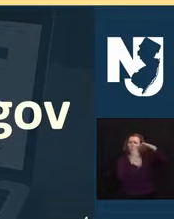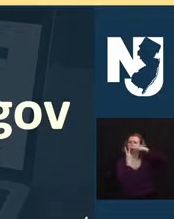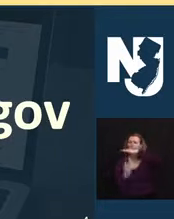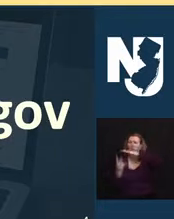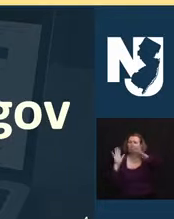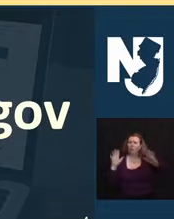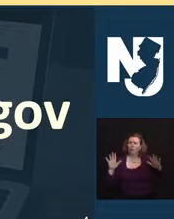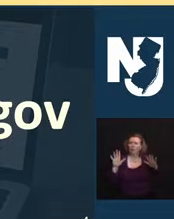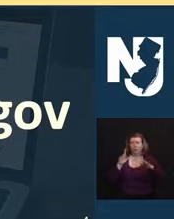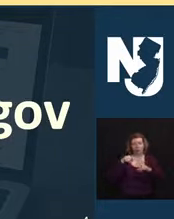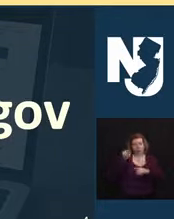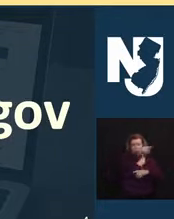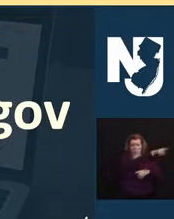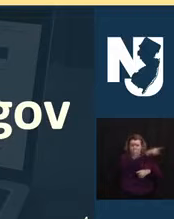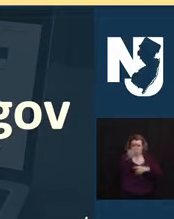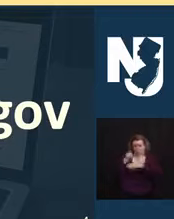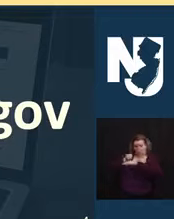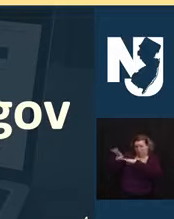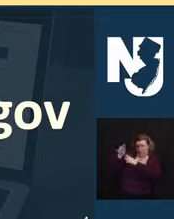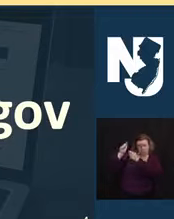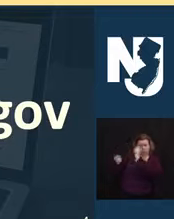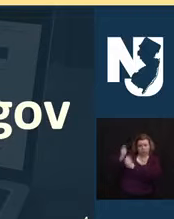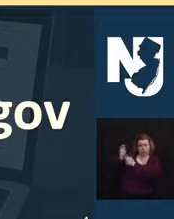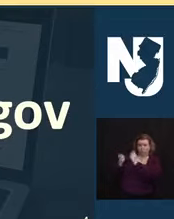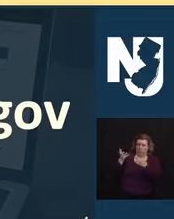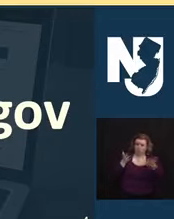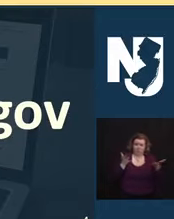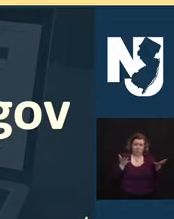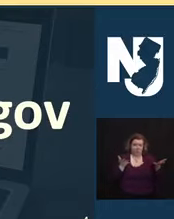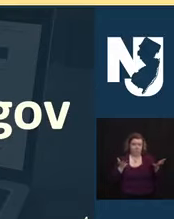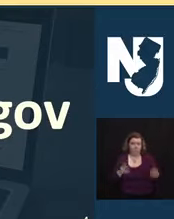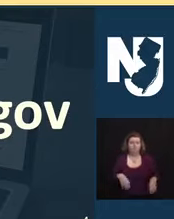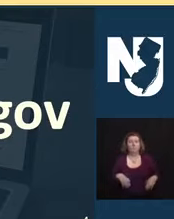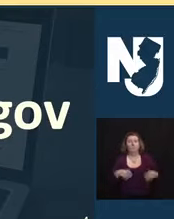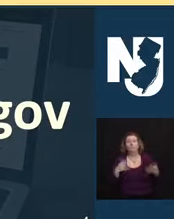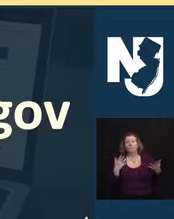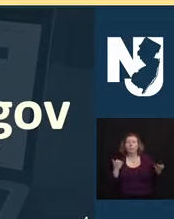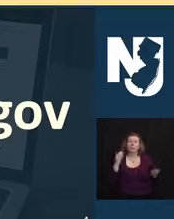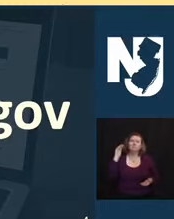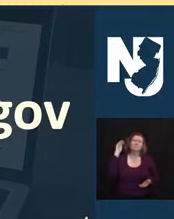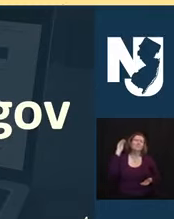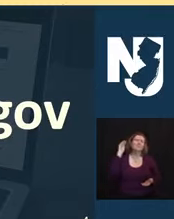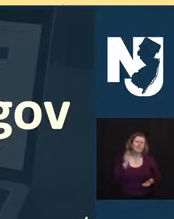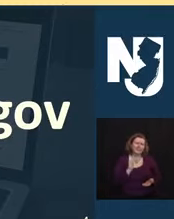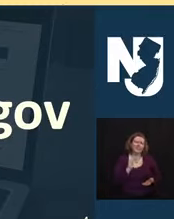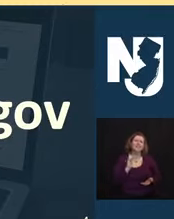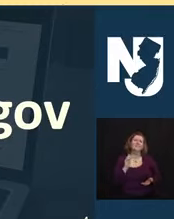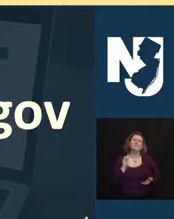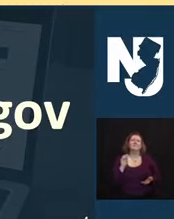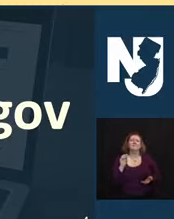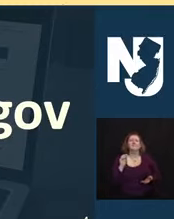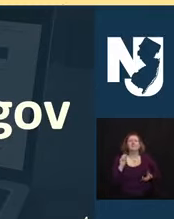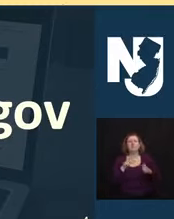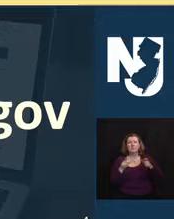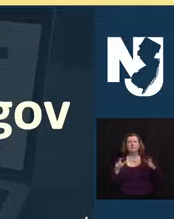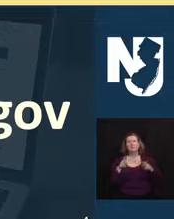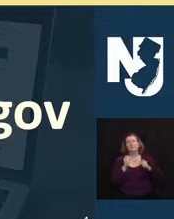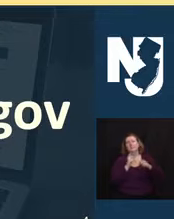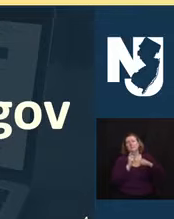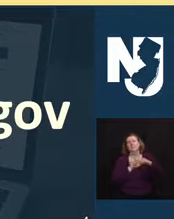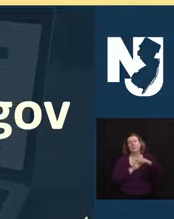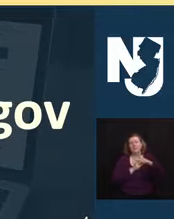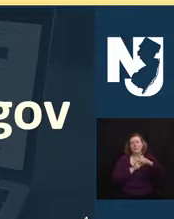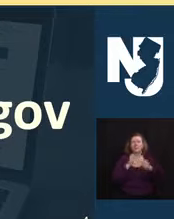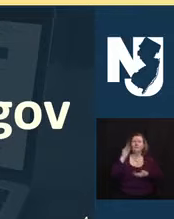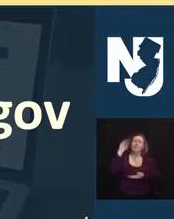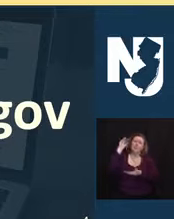the fewer new hospitalizations, and the fewer new hospitalizations, the fewer patients in ICU, on vents, and the fewer deaths. It